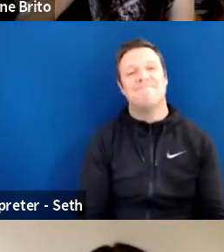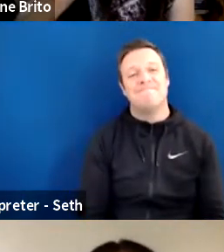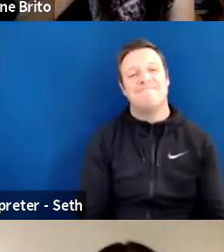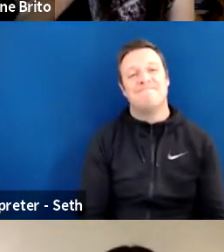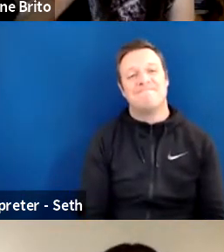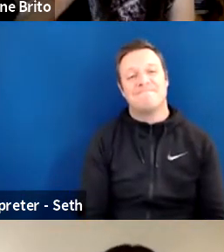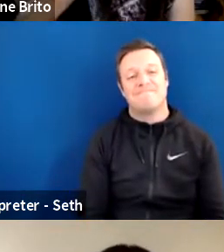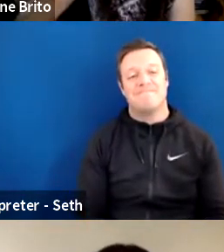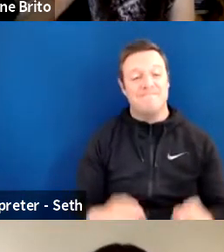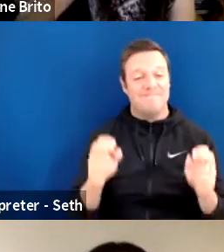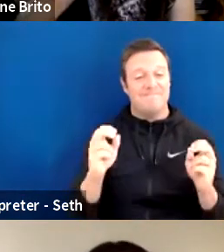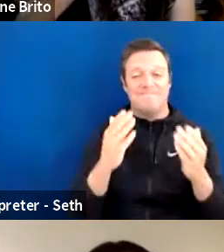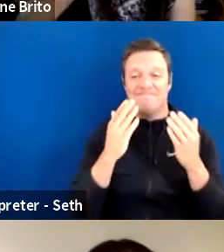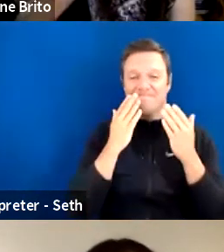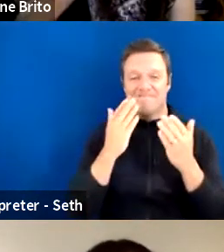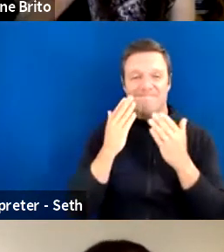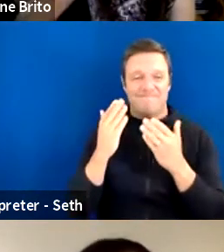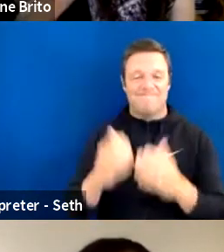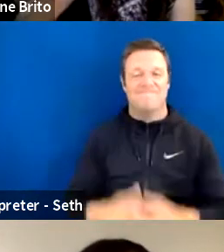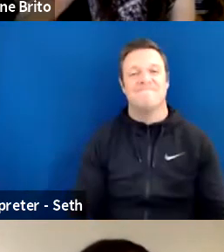All right, thank you, everyone.